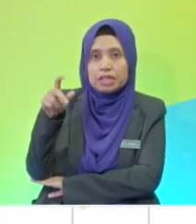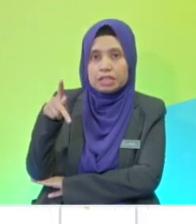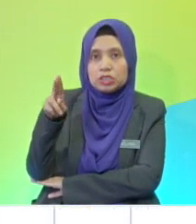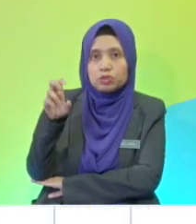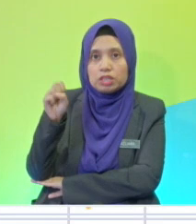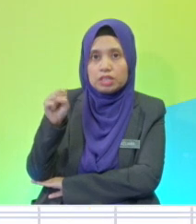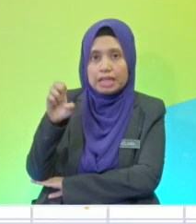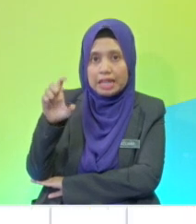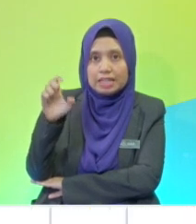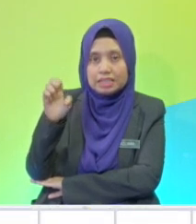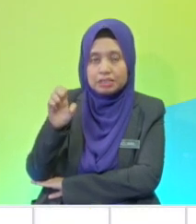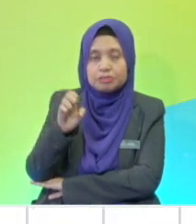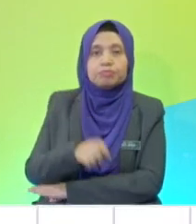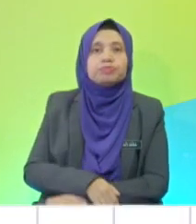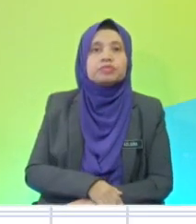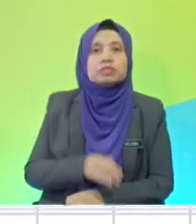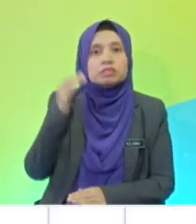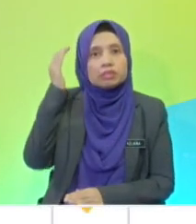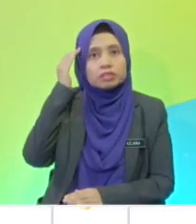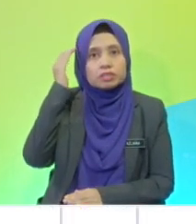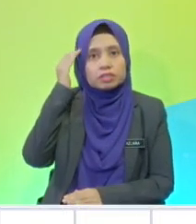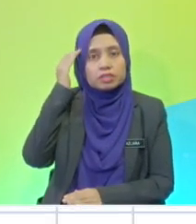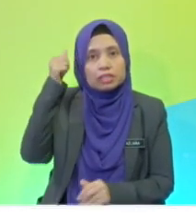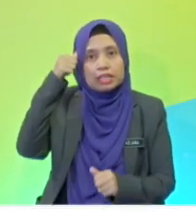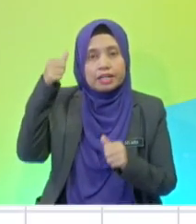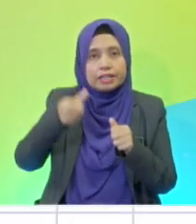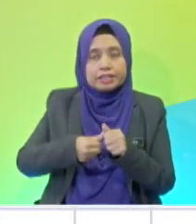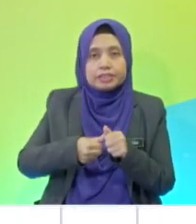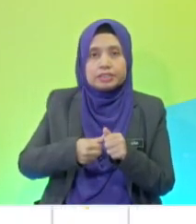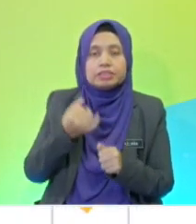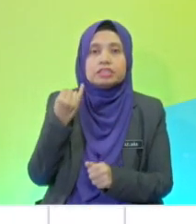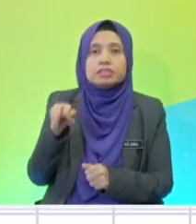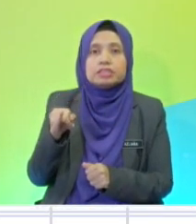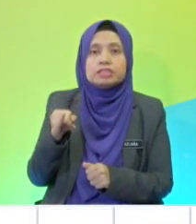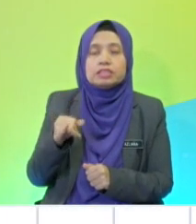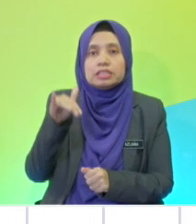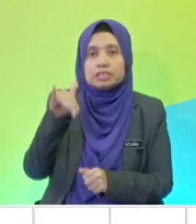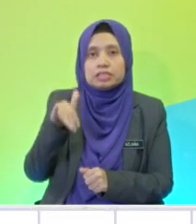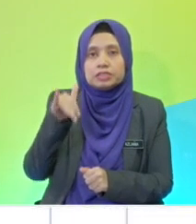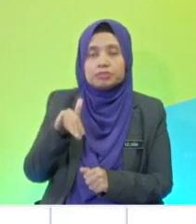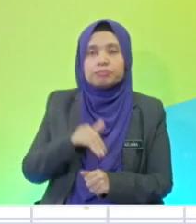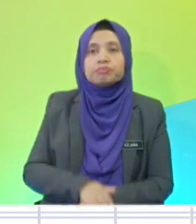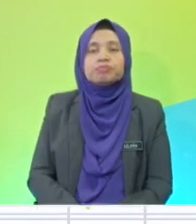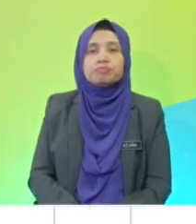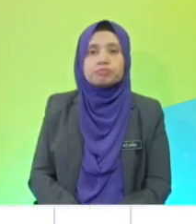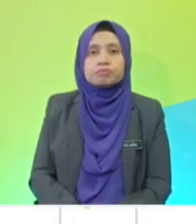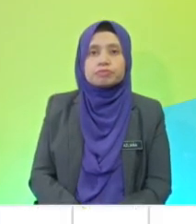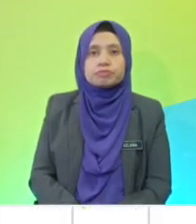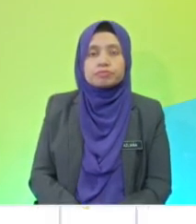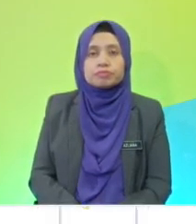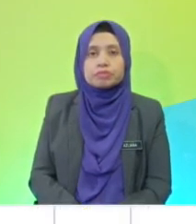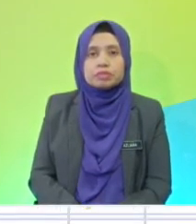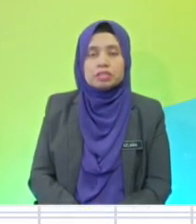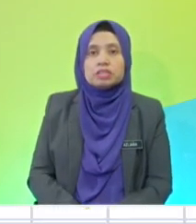First, can you all remember what a time capsule is? Yes, Lizzie. It's when we put